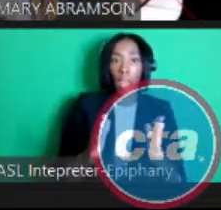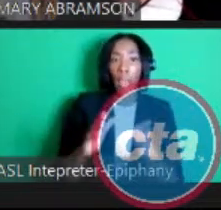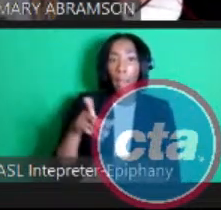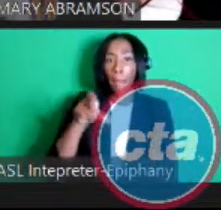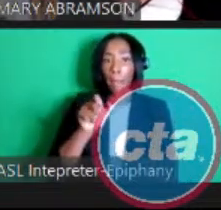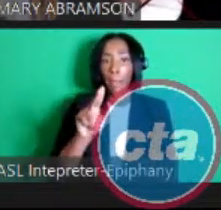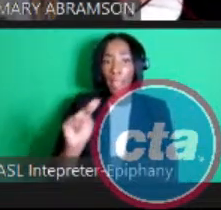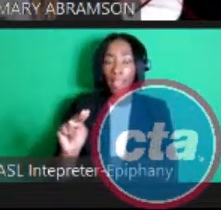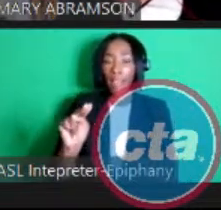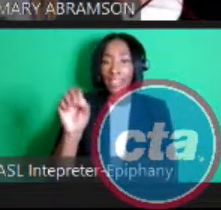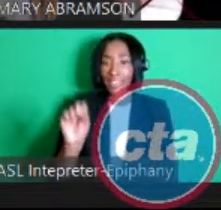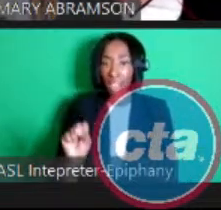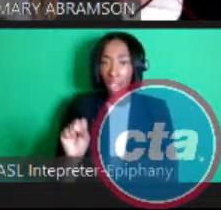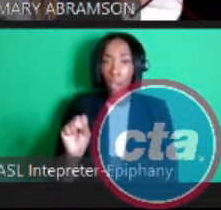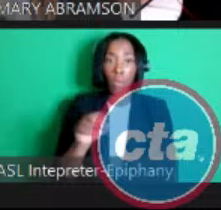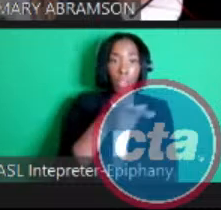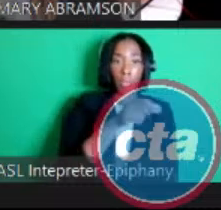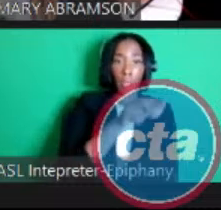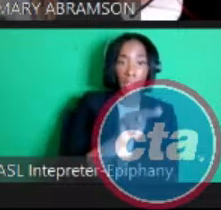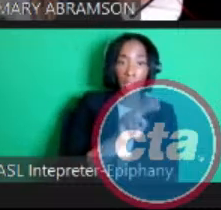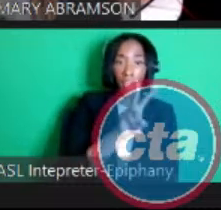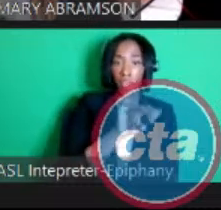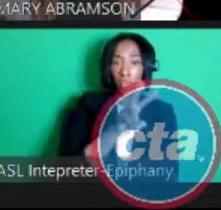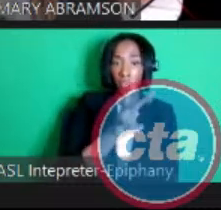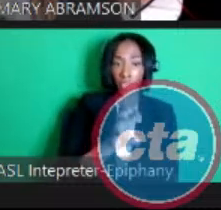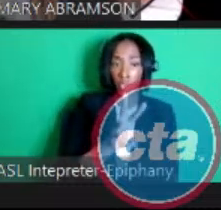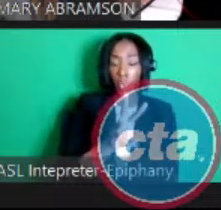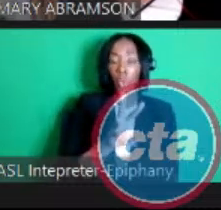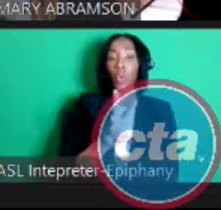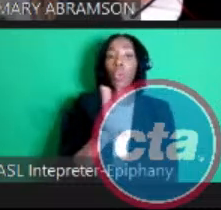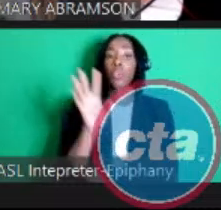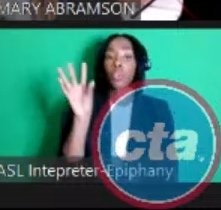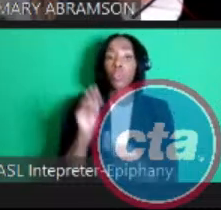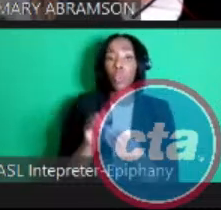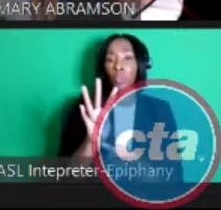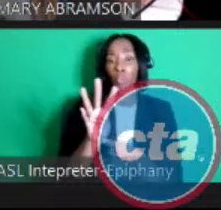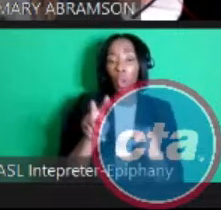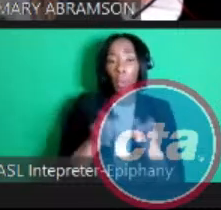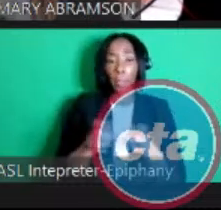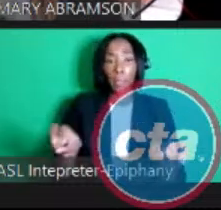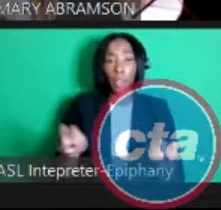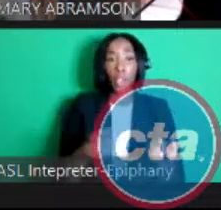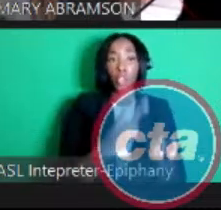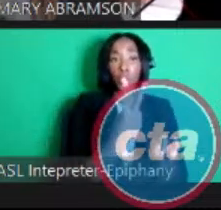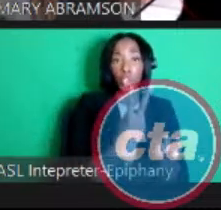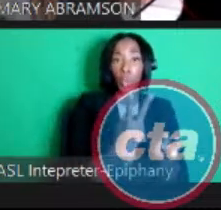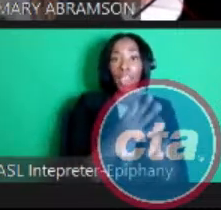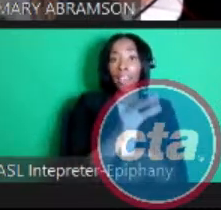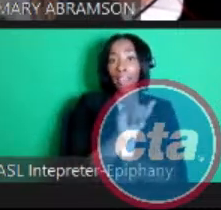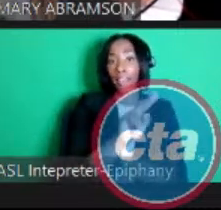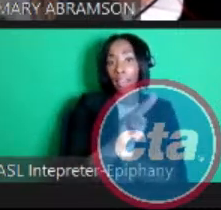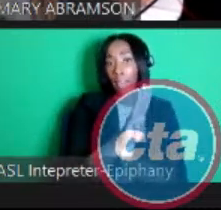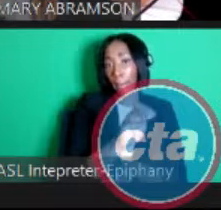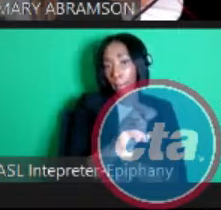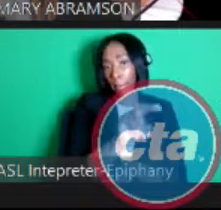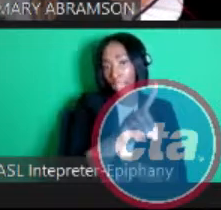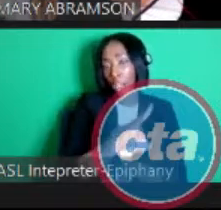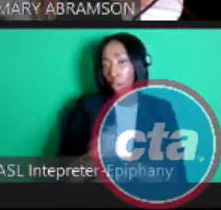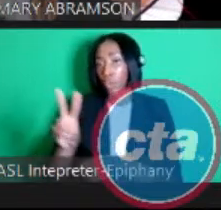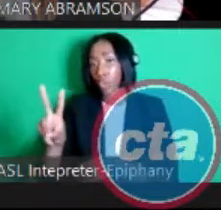platforms. There are 4 benches total, 2 on the inbound platform, 2 on the outbound platform, and they're spaced